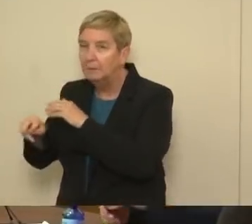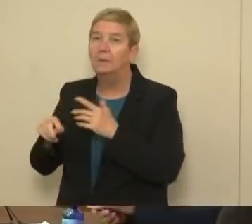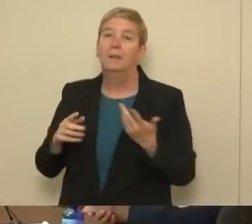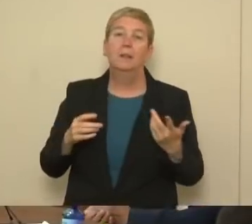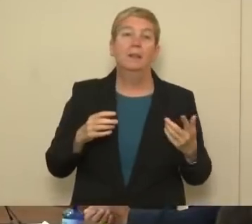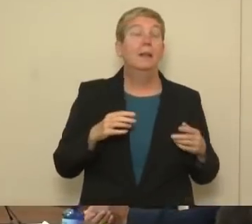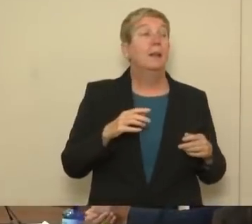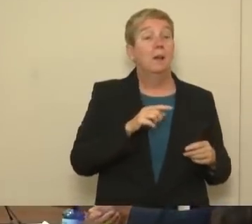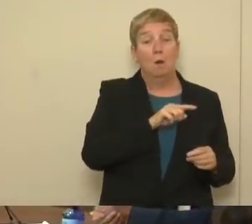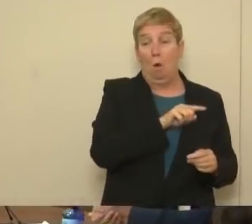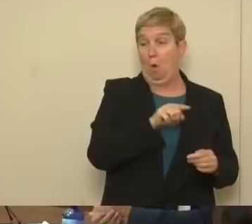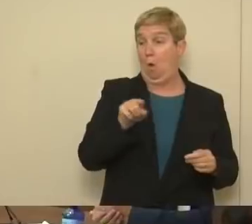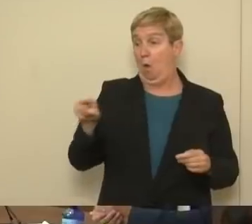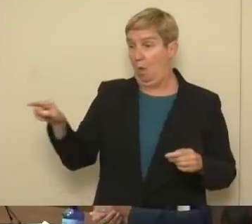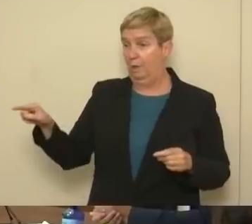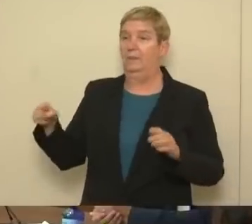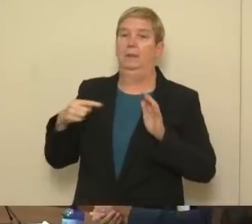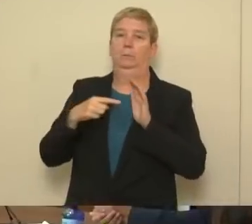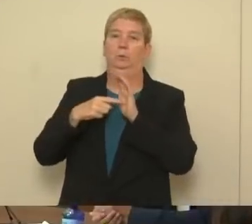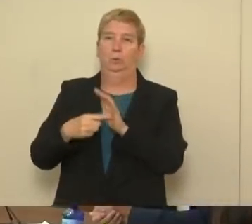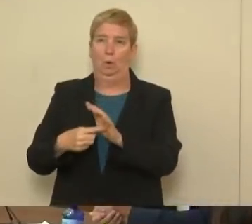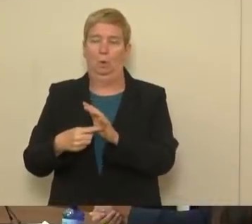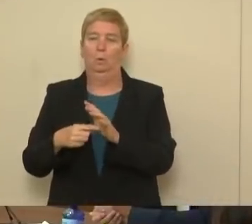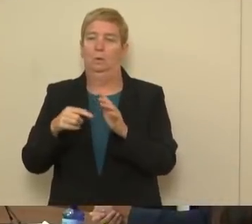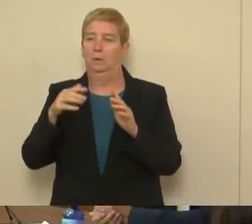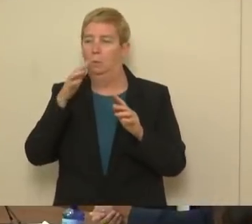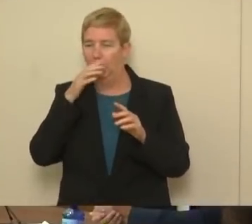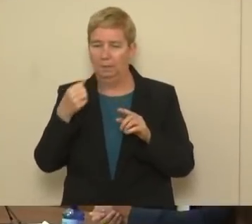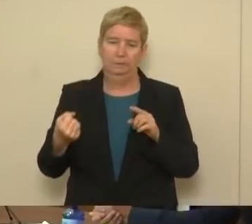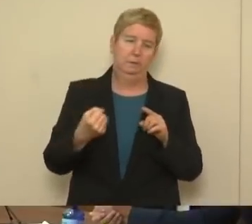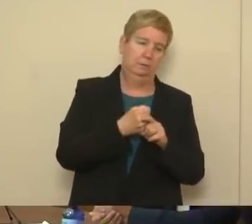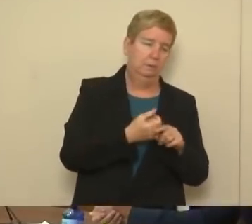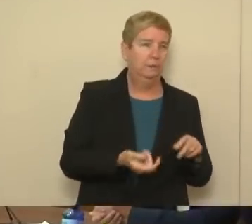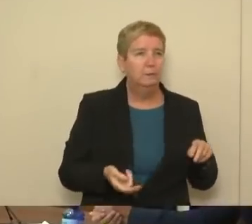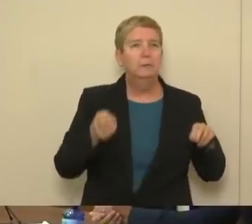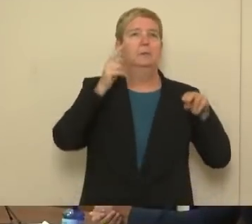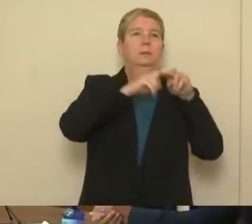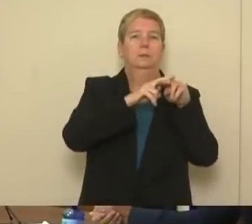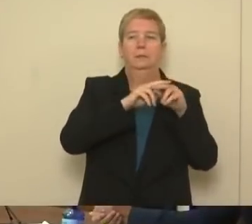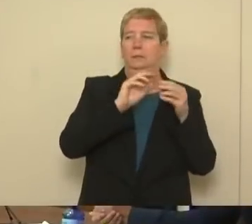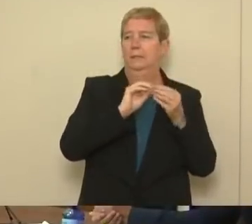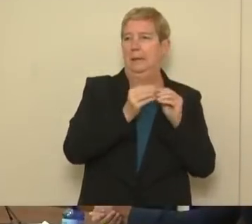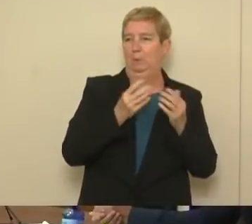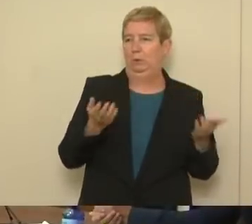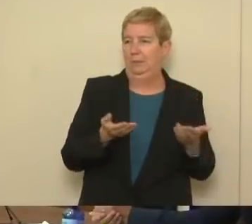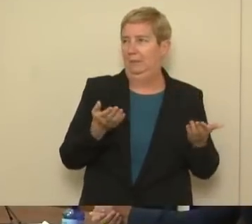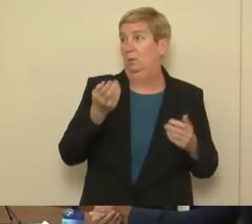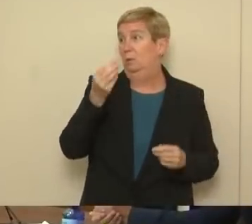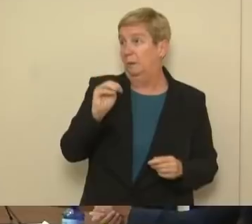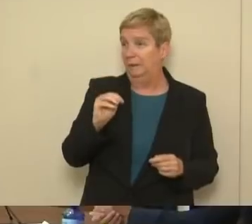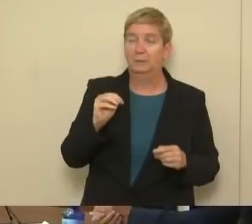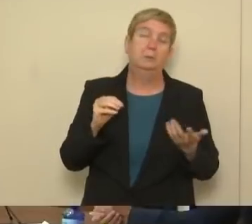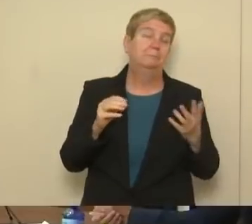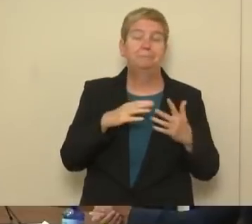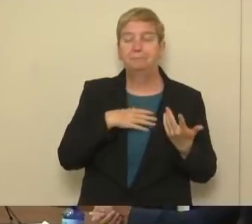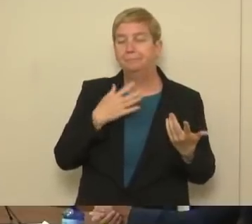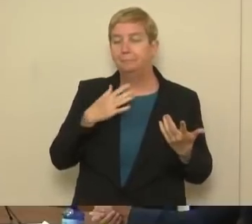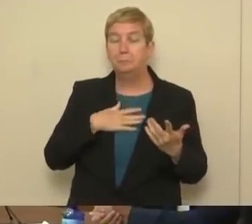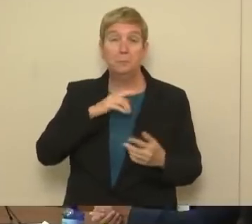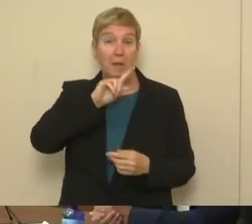reduction factor, show increases at the state level. And so I guess my question just simply is, should people expect